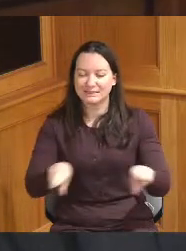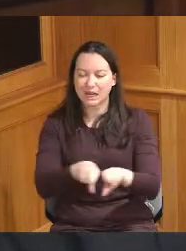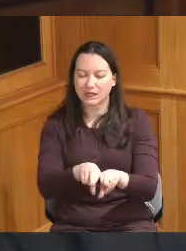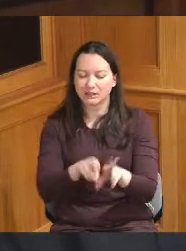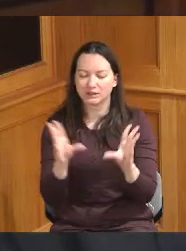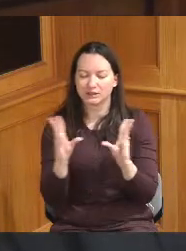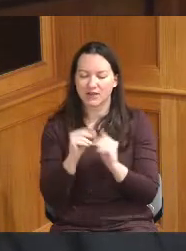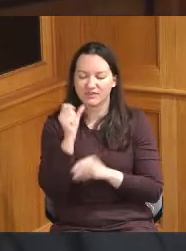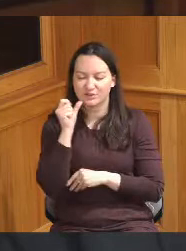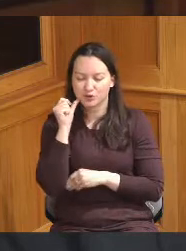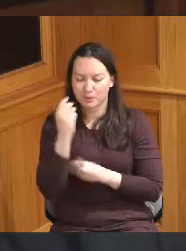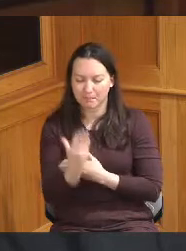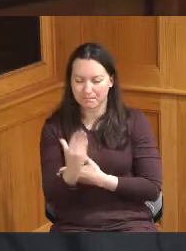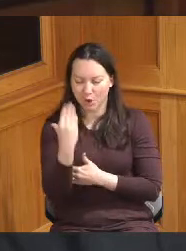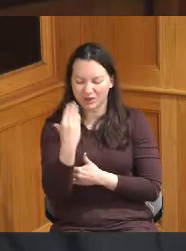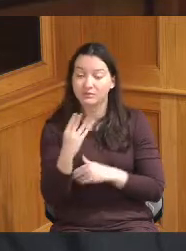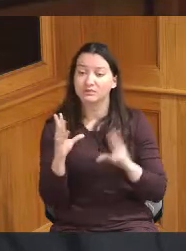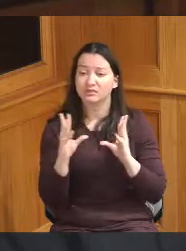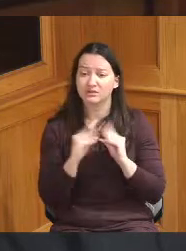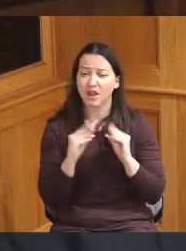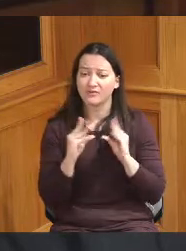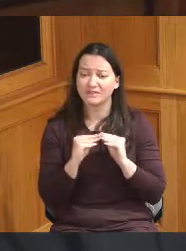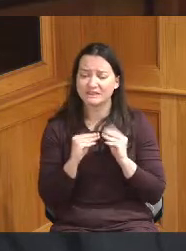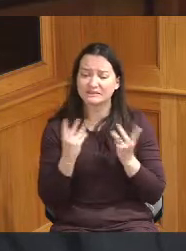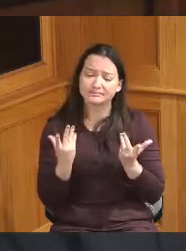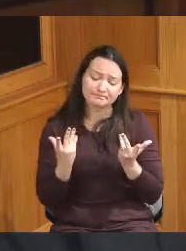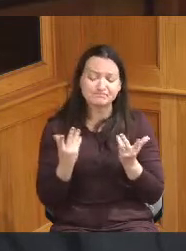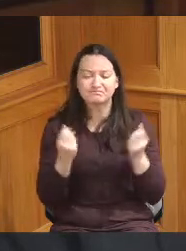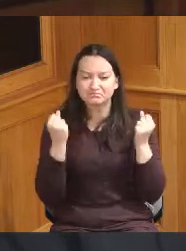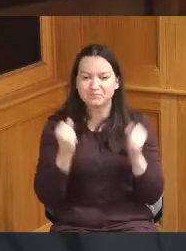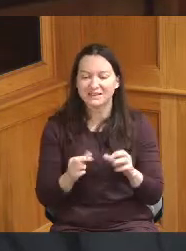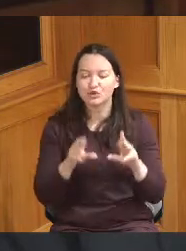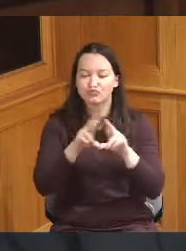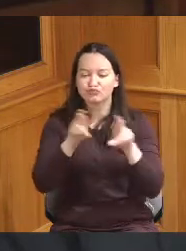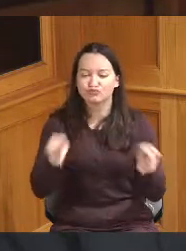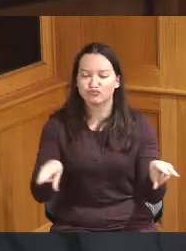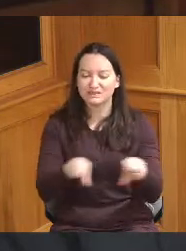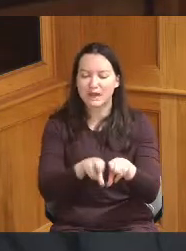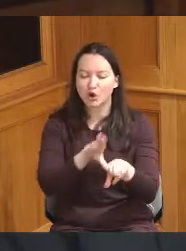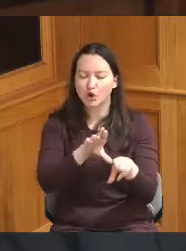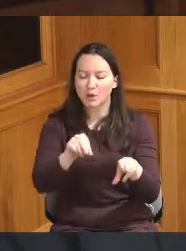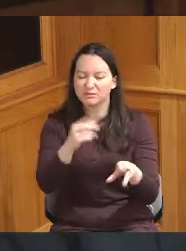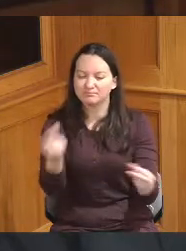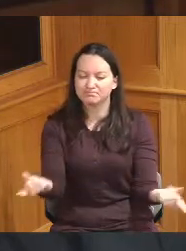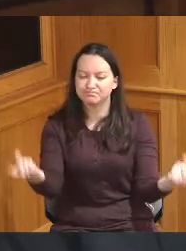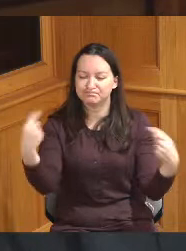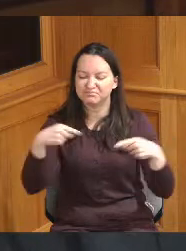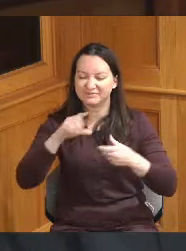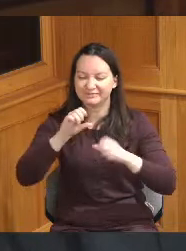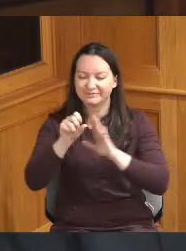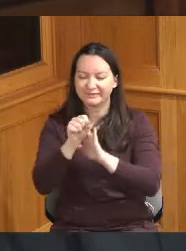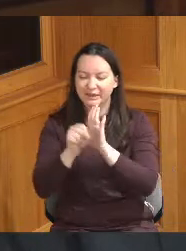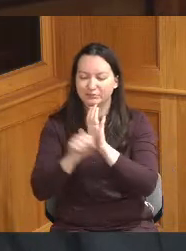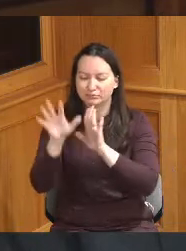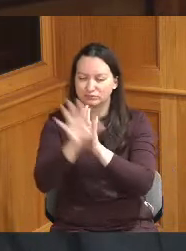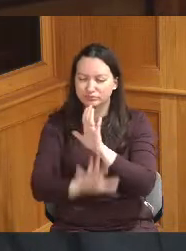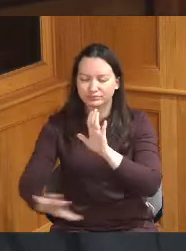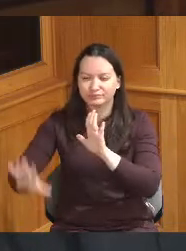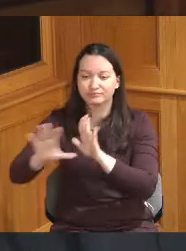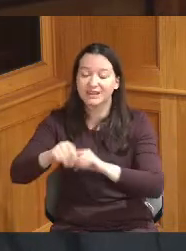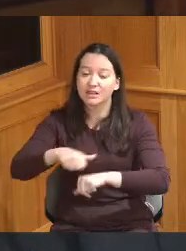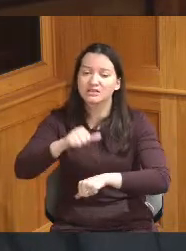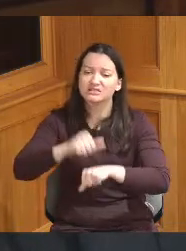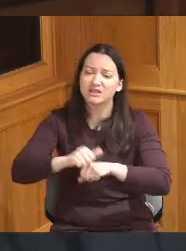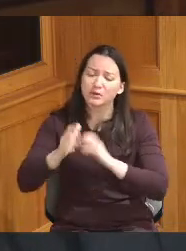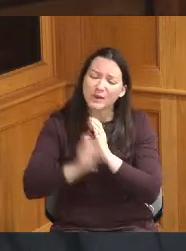yesterday morning. This is a conference where a bunch of recyclers come in from all over the state. These are folks that are in the solid